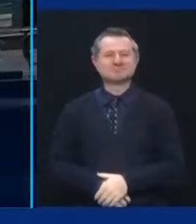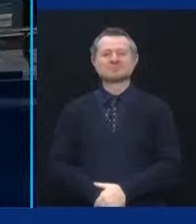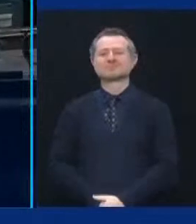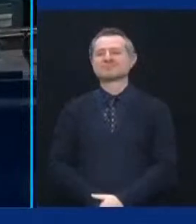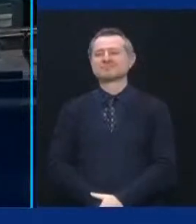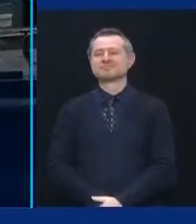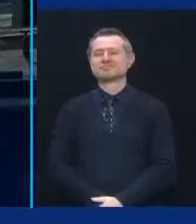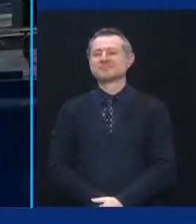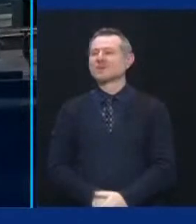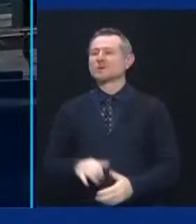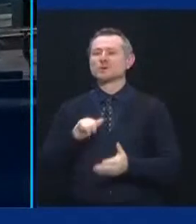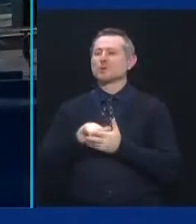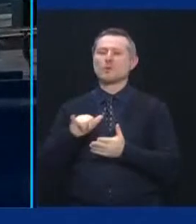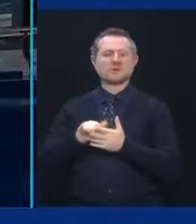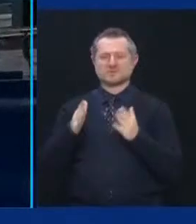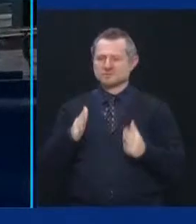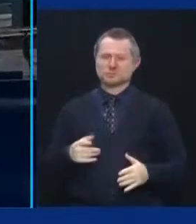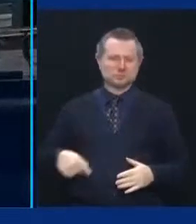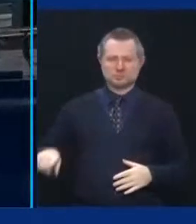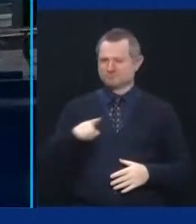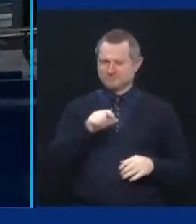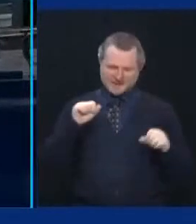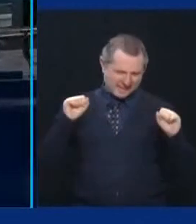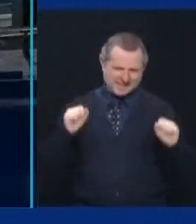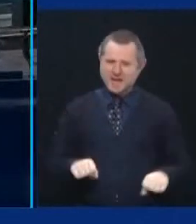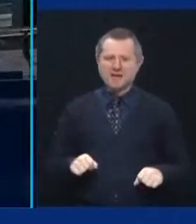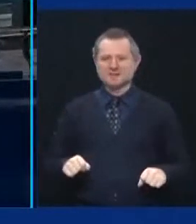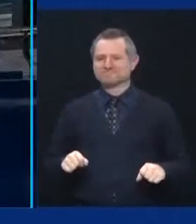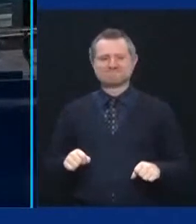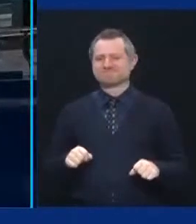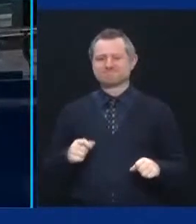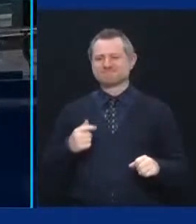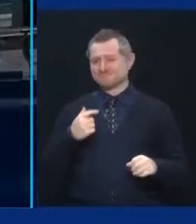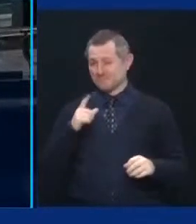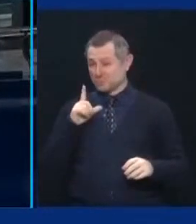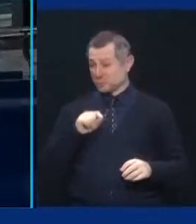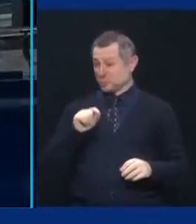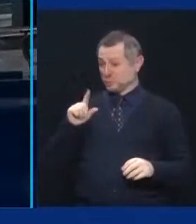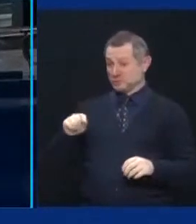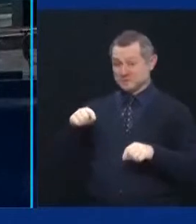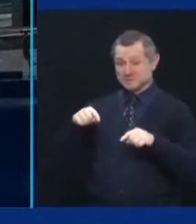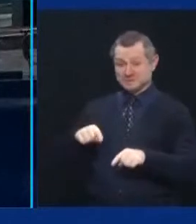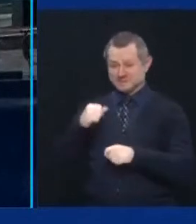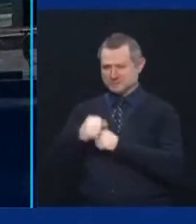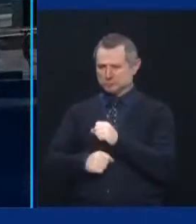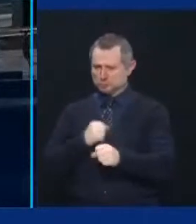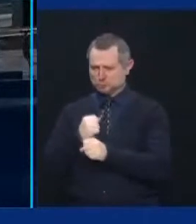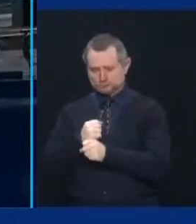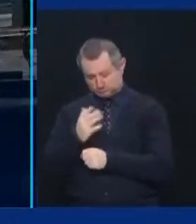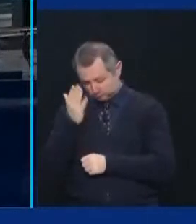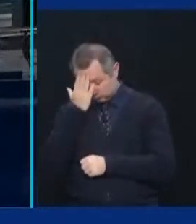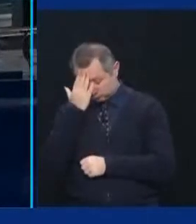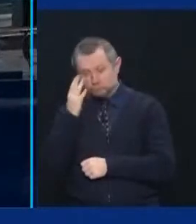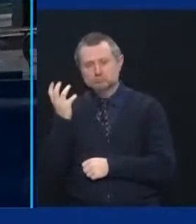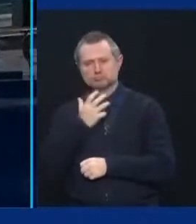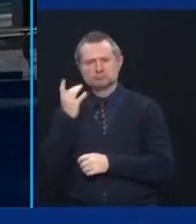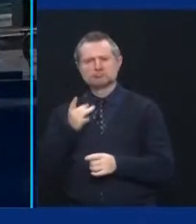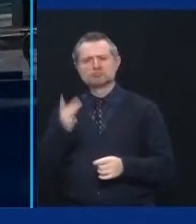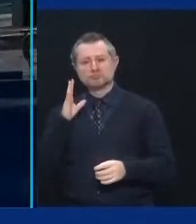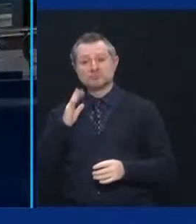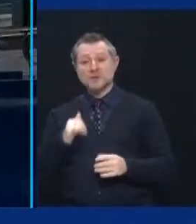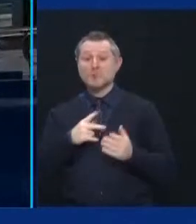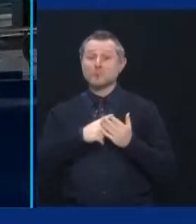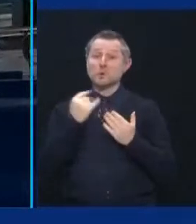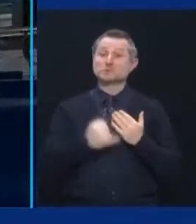still New Yorkers. And yeah, 2020 was a dark day, but this project literally brings the light to